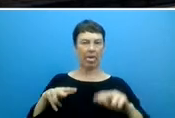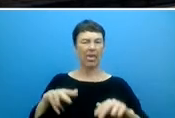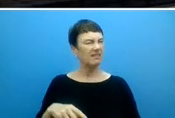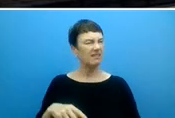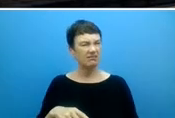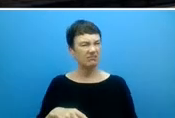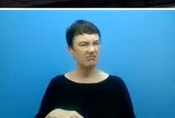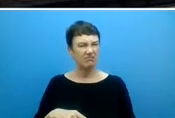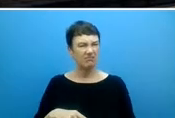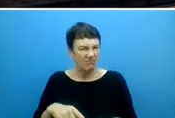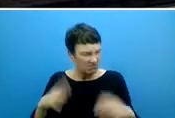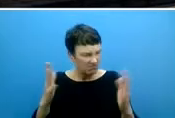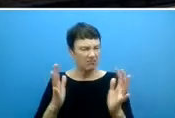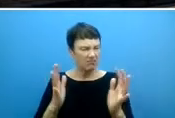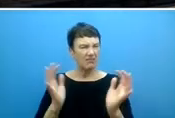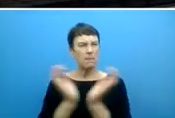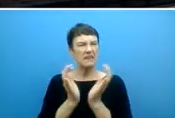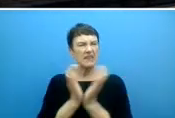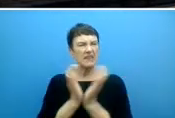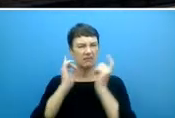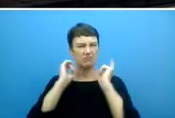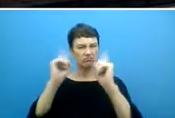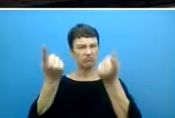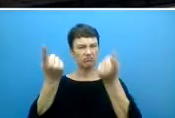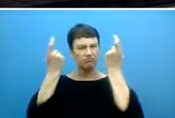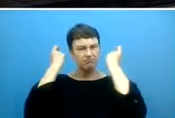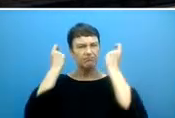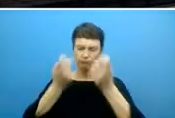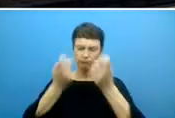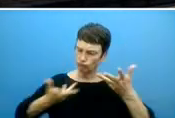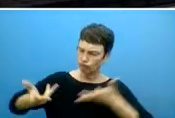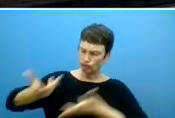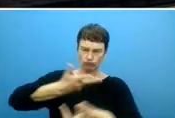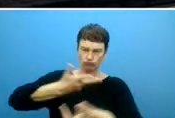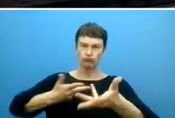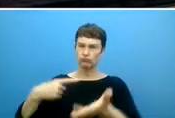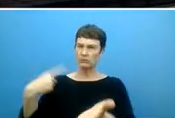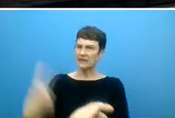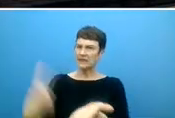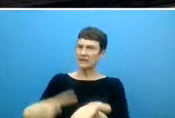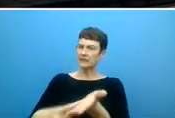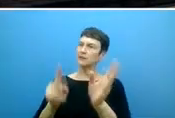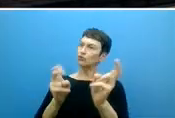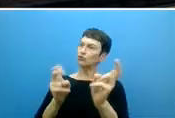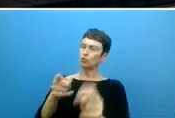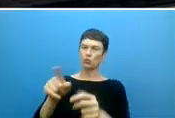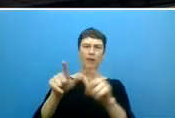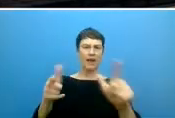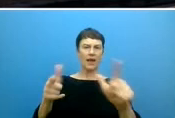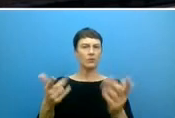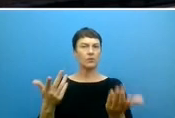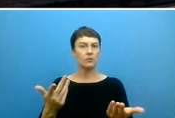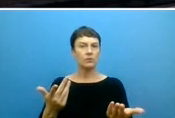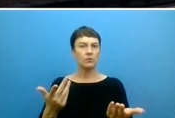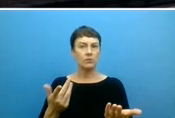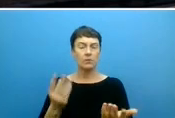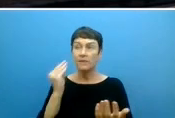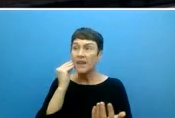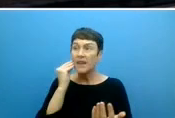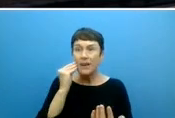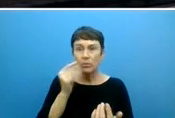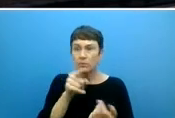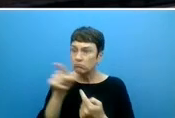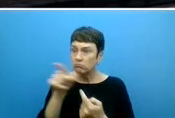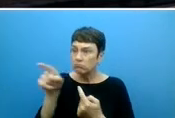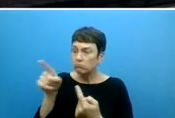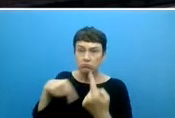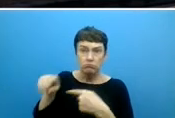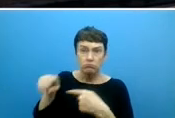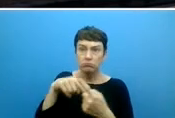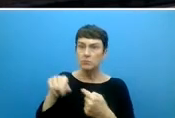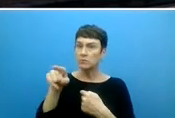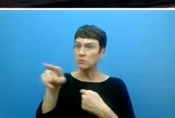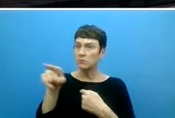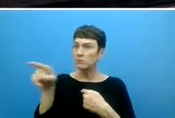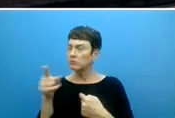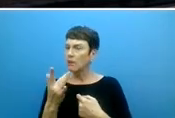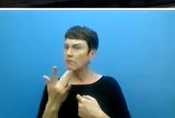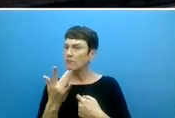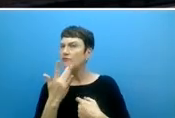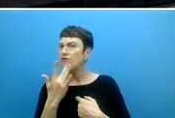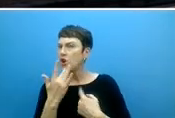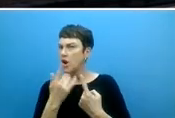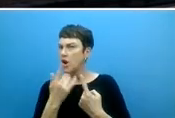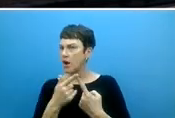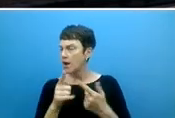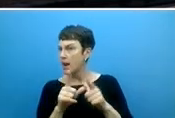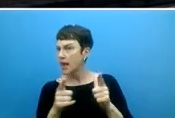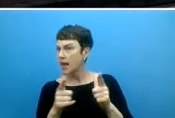informally. Have a meeting, come together and talk to each other about language. Find out which languages residents use